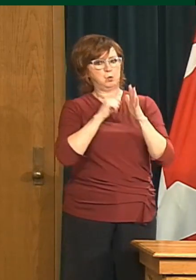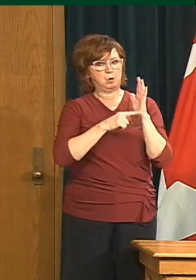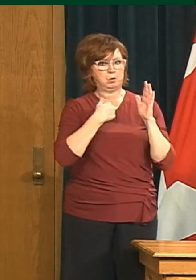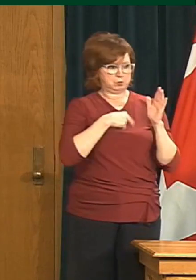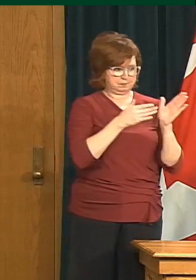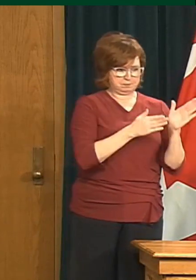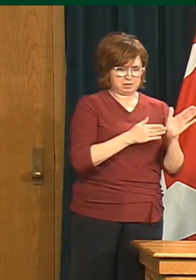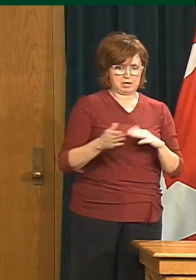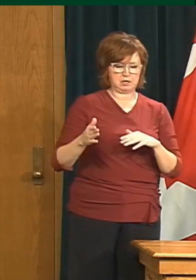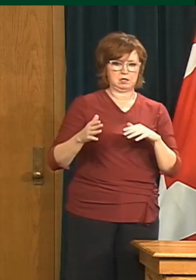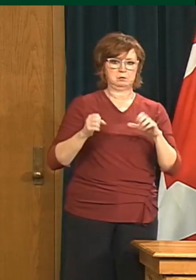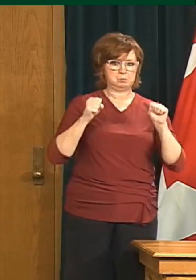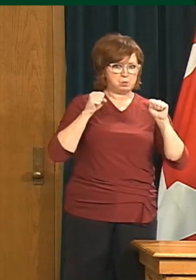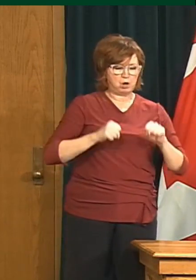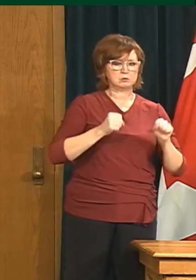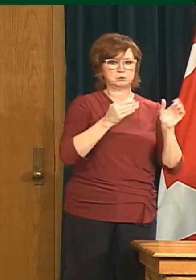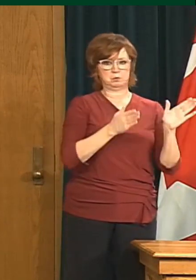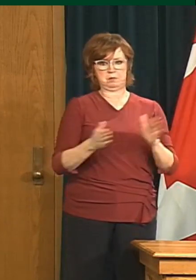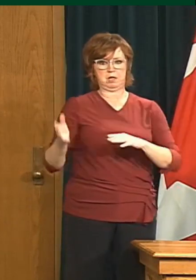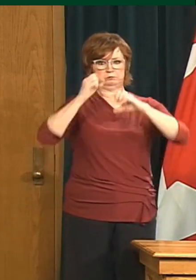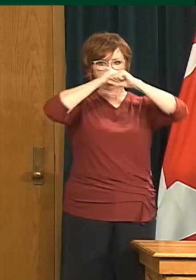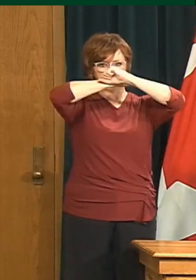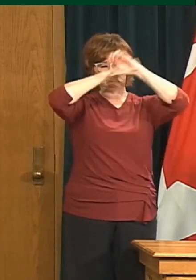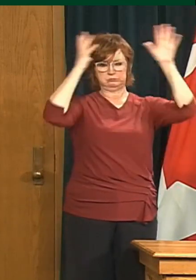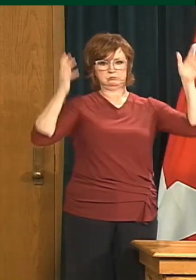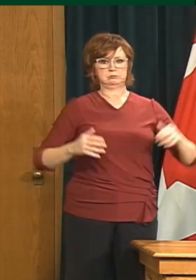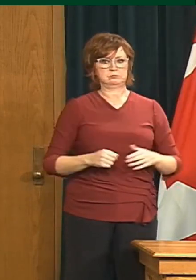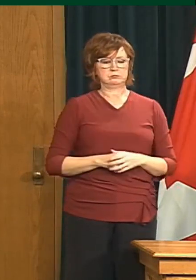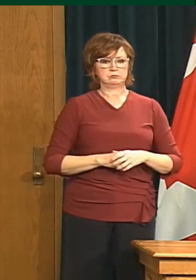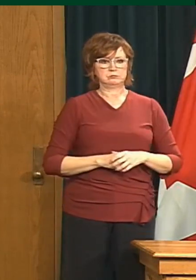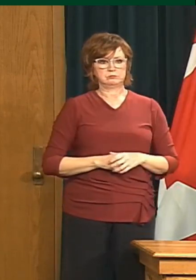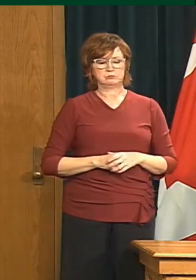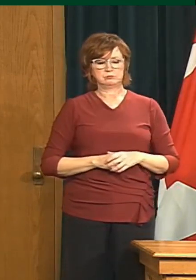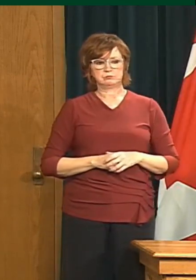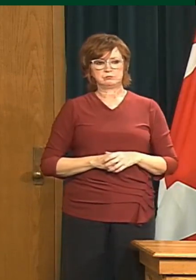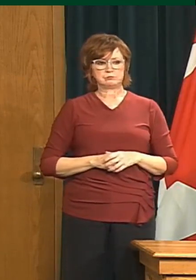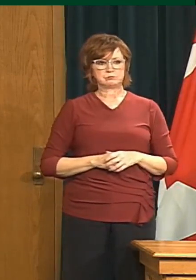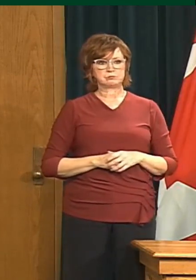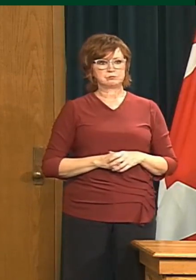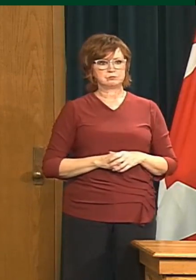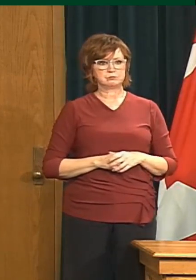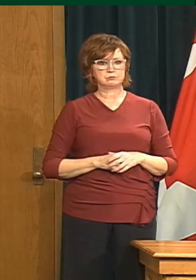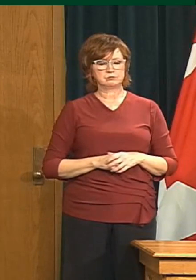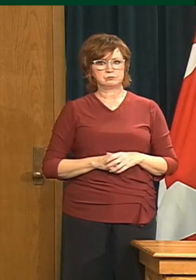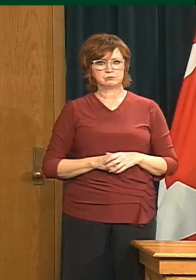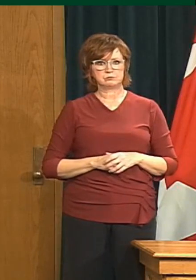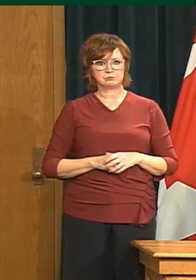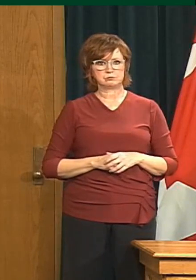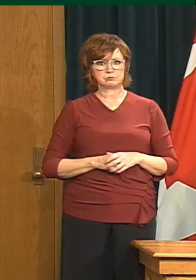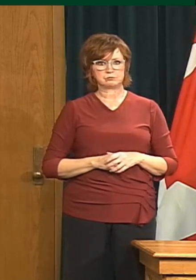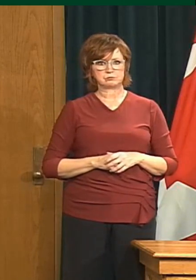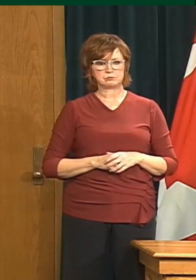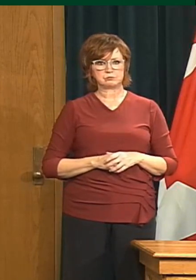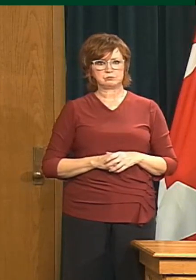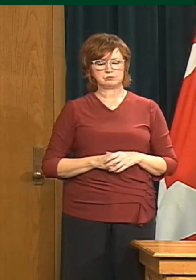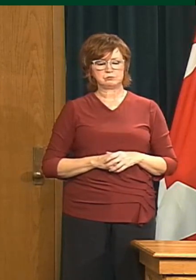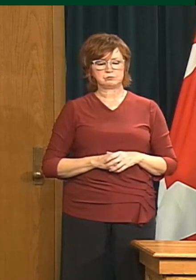we have, to be as transparent as possible with the people of this province. The conversation